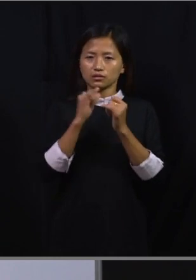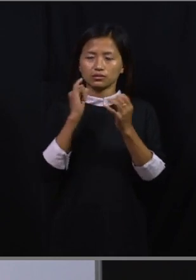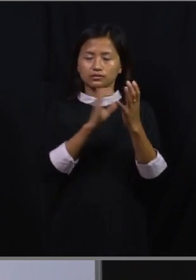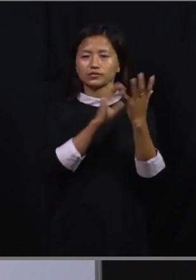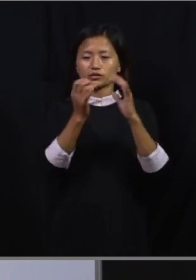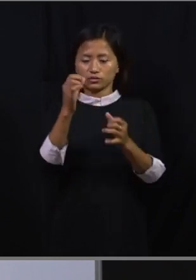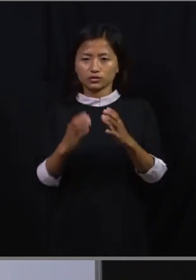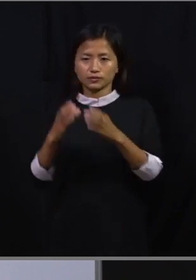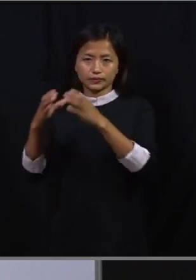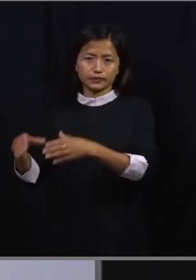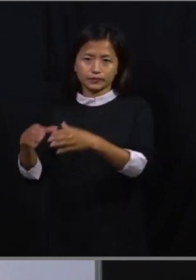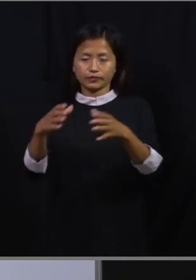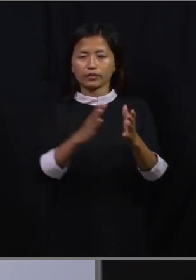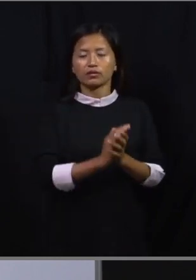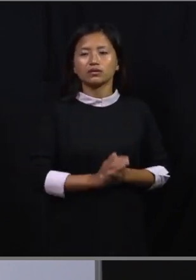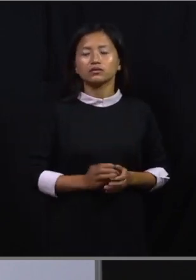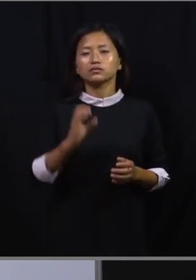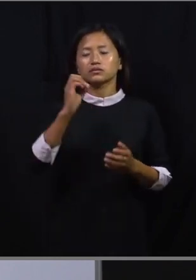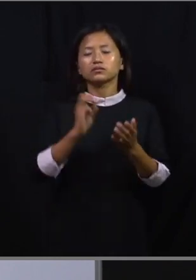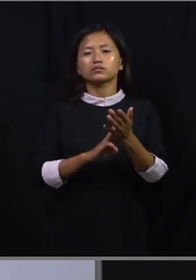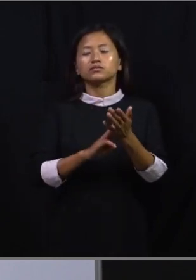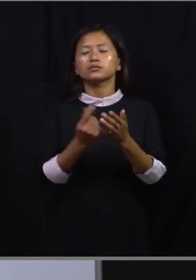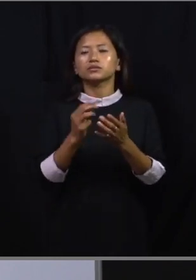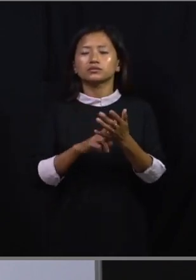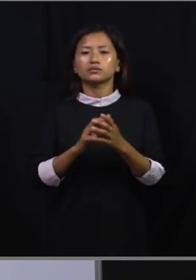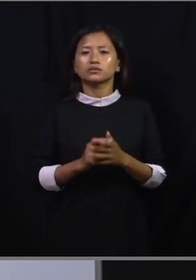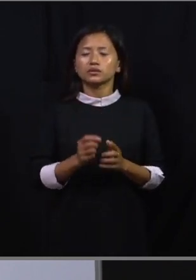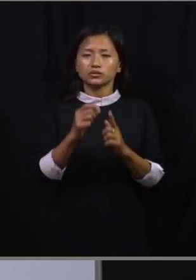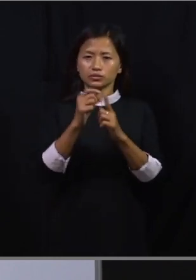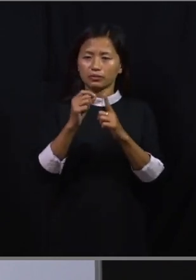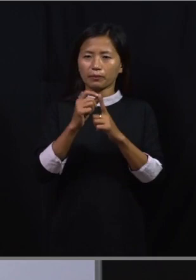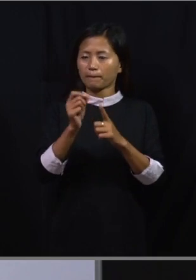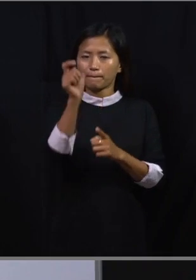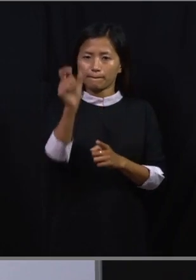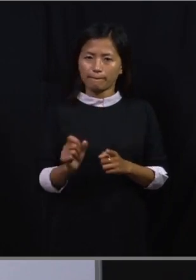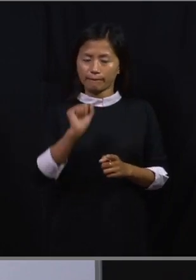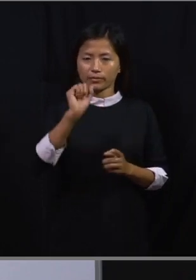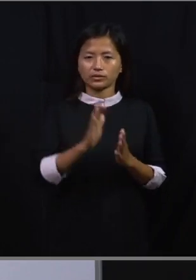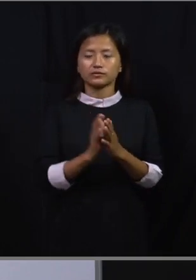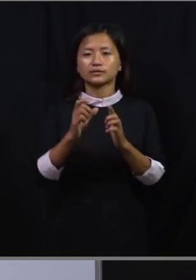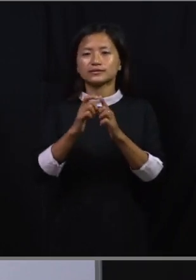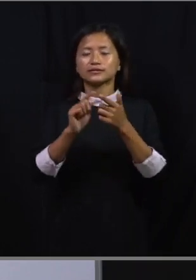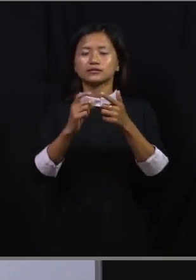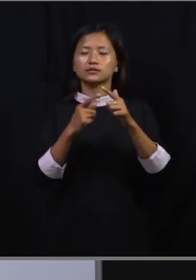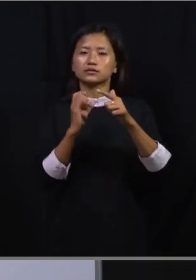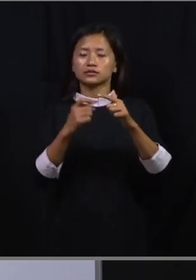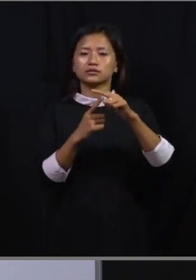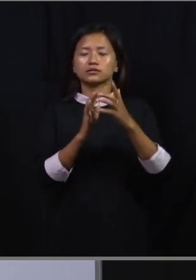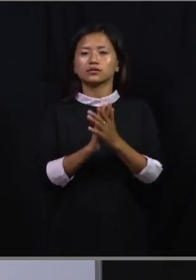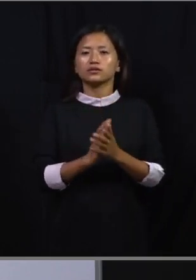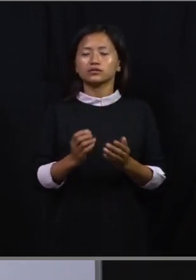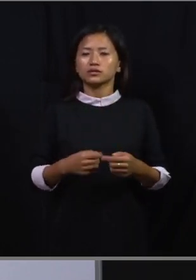from a community-based economy to a private-based economy, and from a dictatorship to a